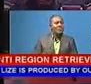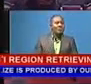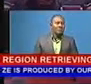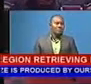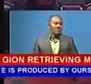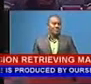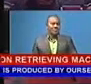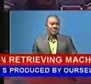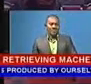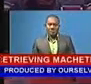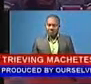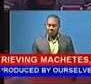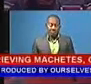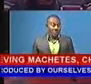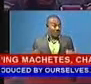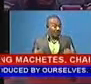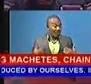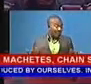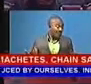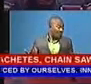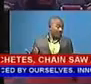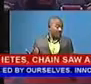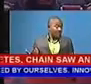re-examination. I mean, we've got high copy, we've got CD-ROM. This is not